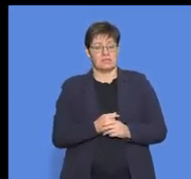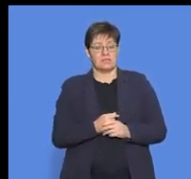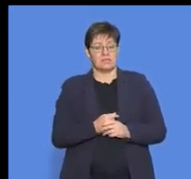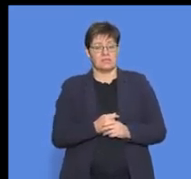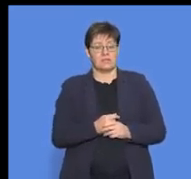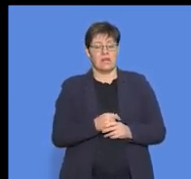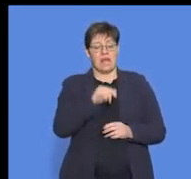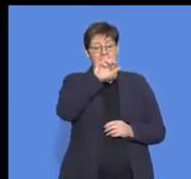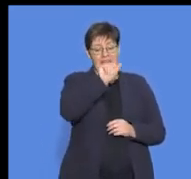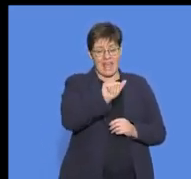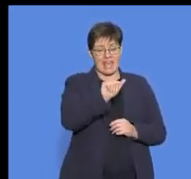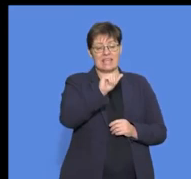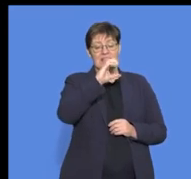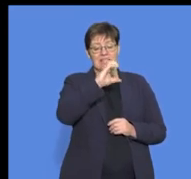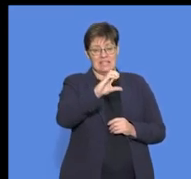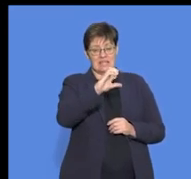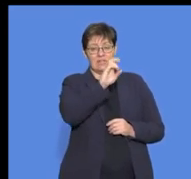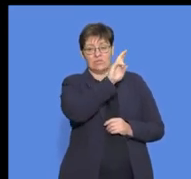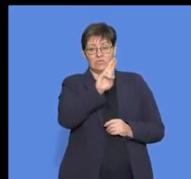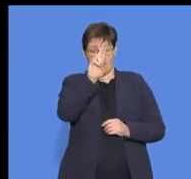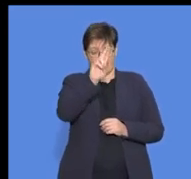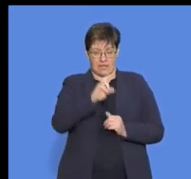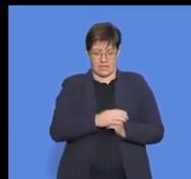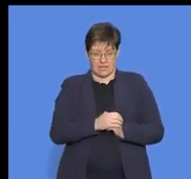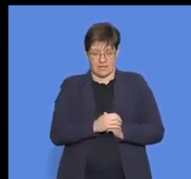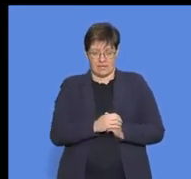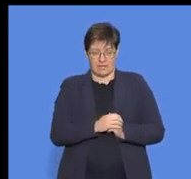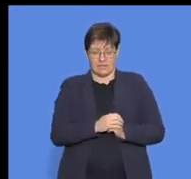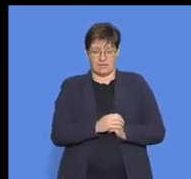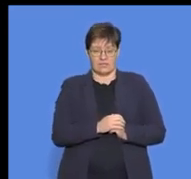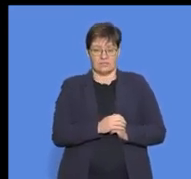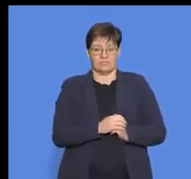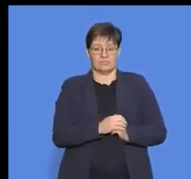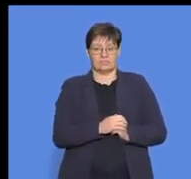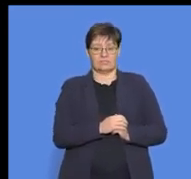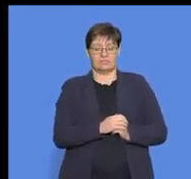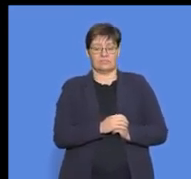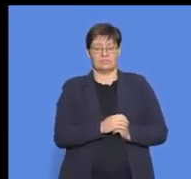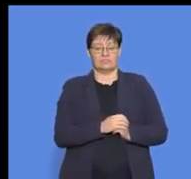equation with AC squared, with the side across from B. So we begin